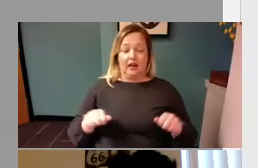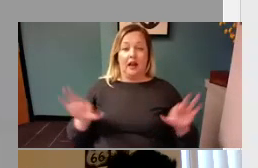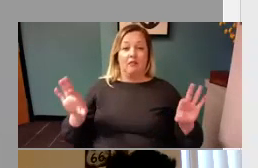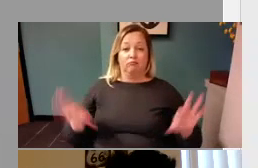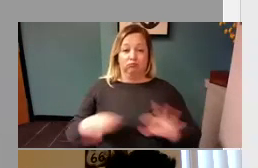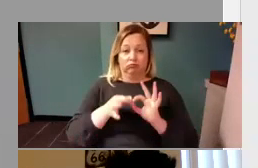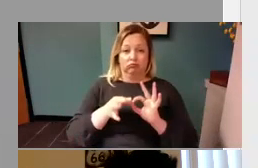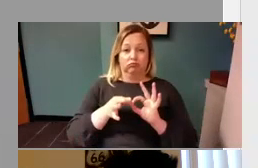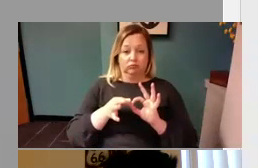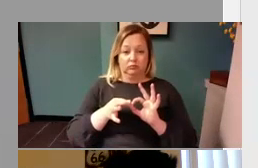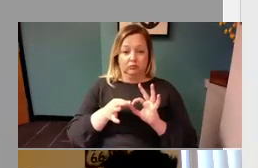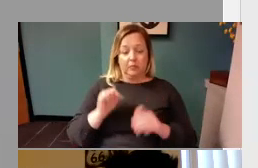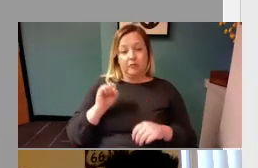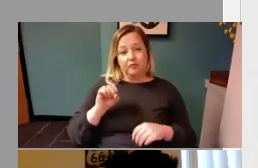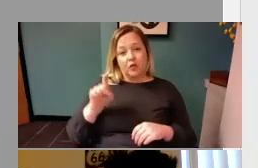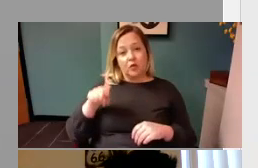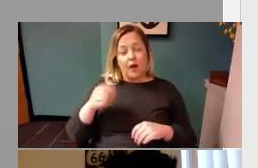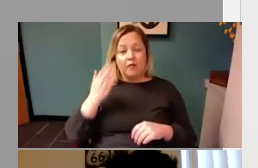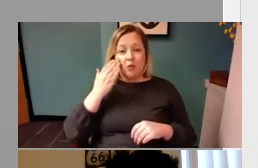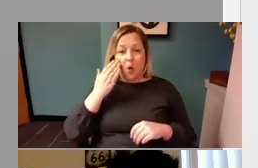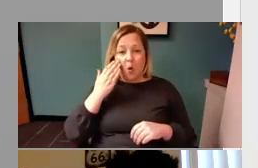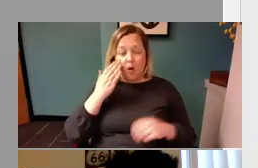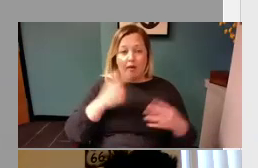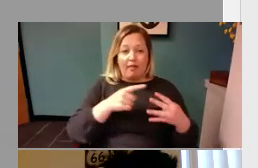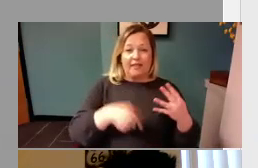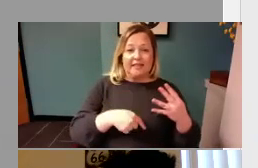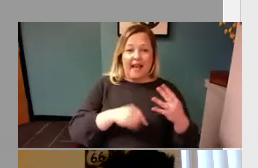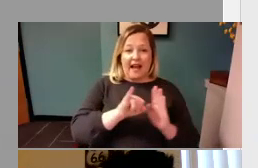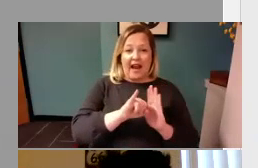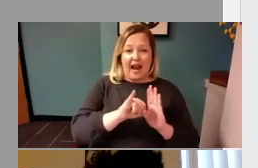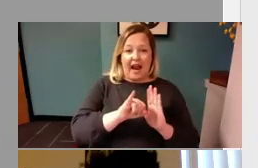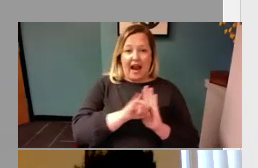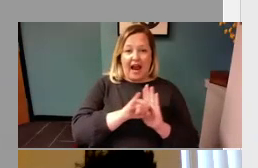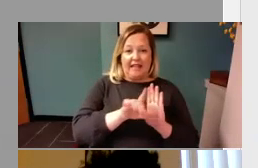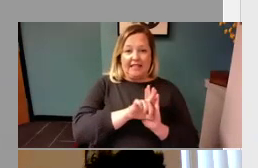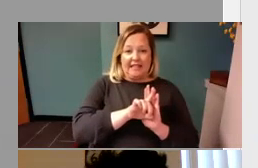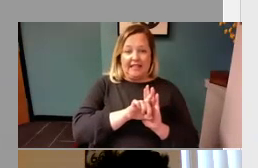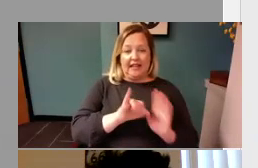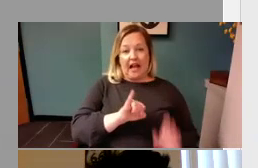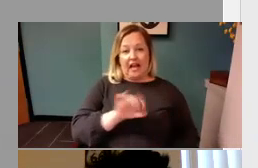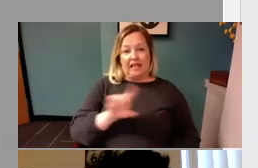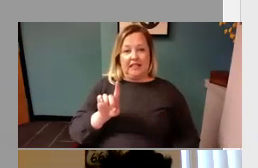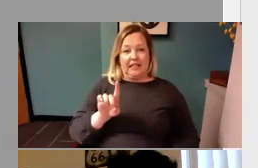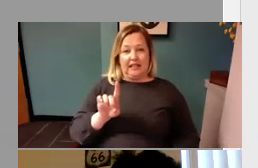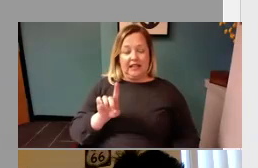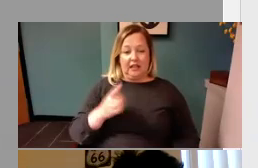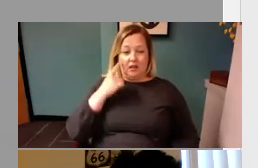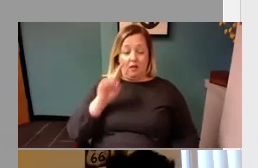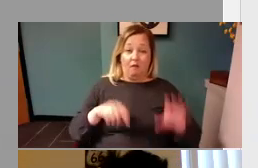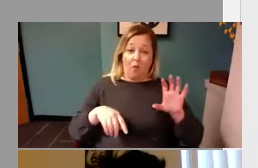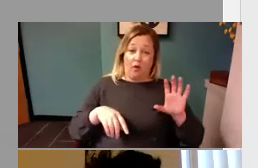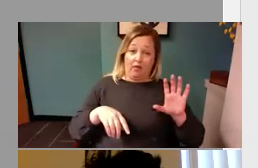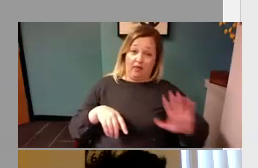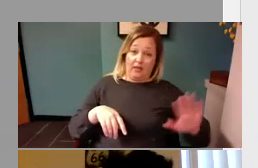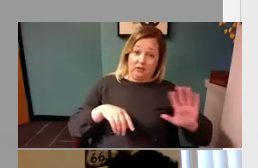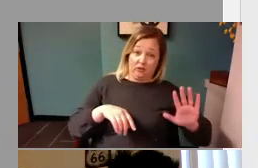set ID, and the set ID was the root node. In case of B, the root node is D. In case of G, the root node was F. And